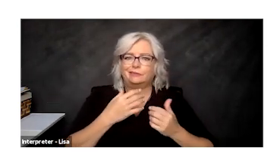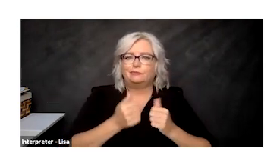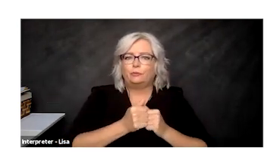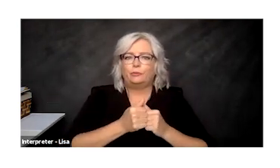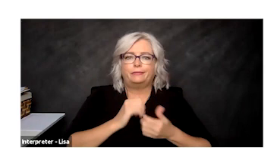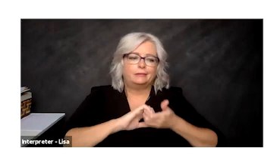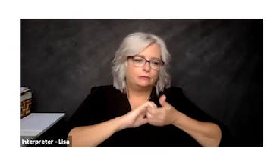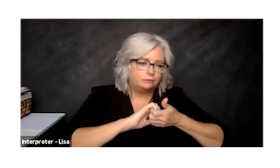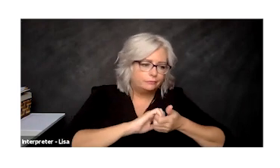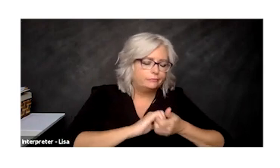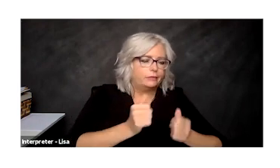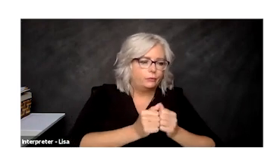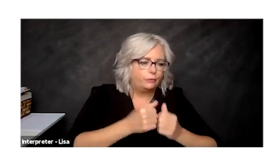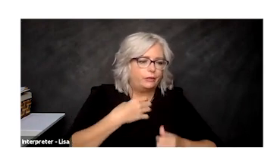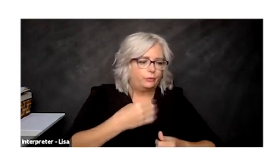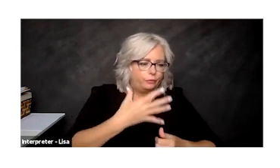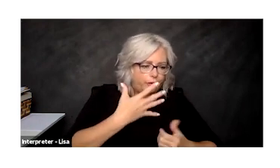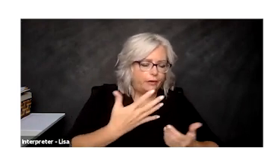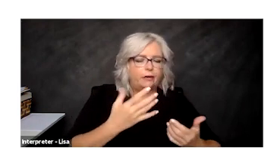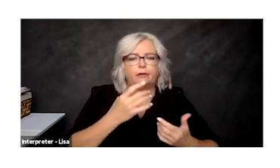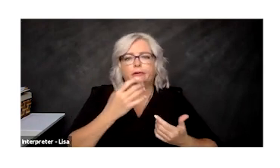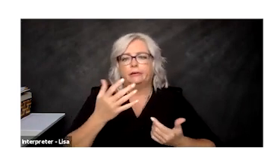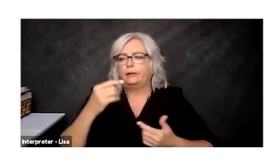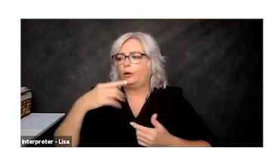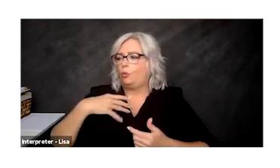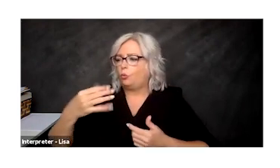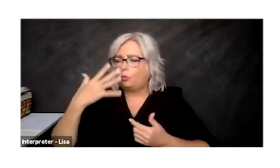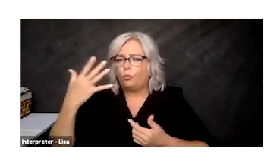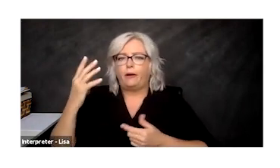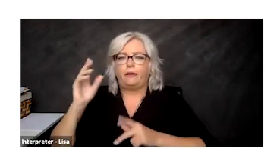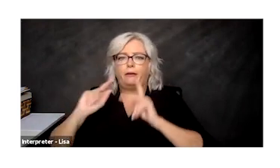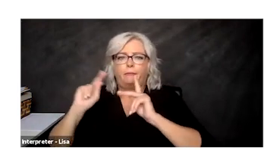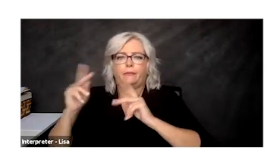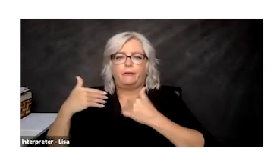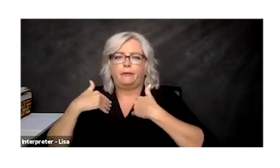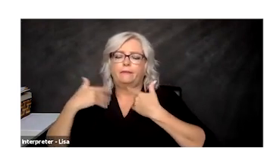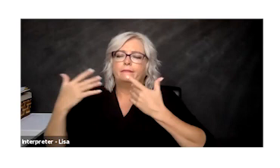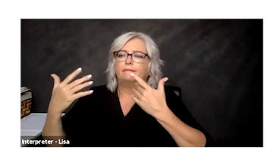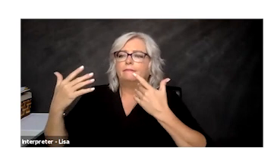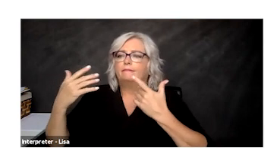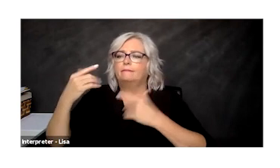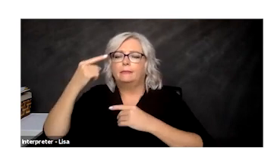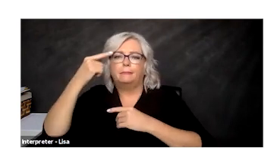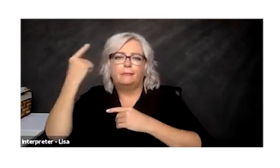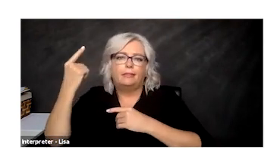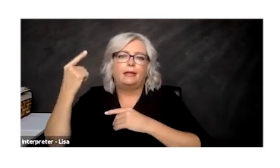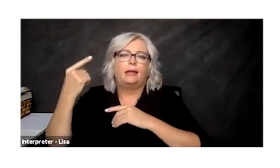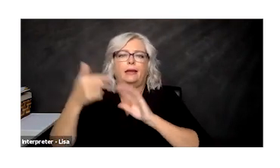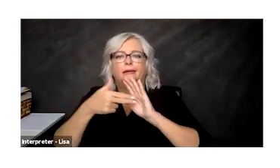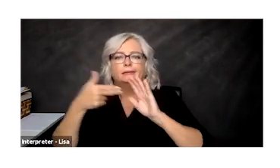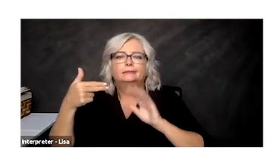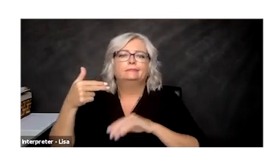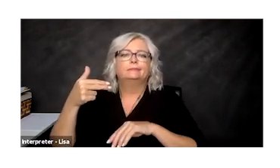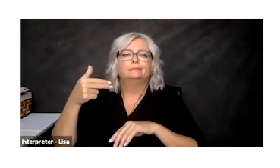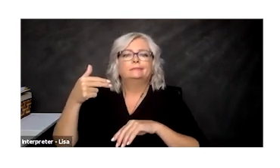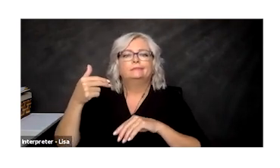white celebrity wearing Black trends. We see often Black trends and Black fashion designers and Black